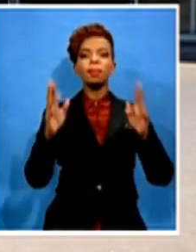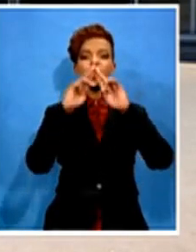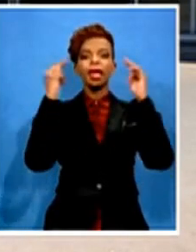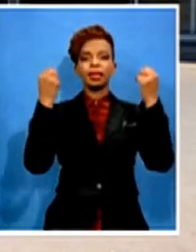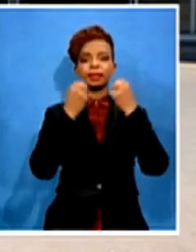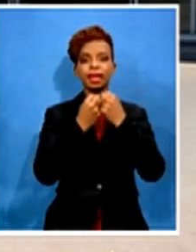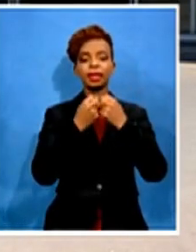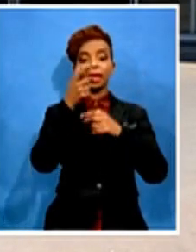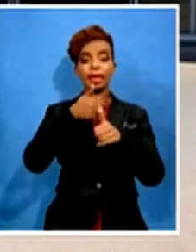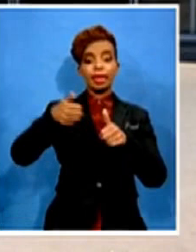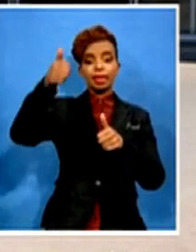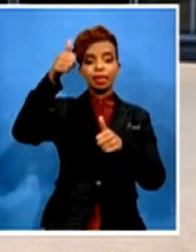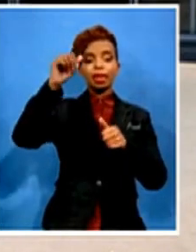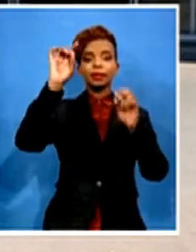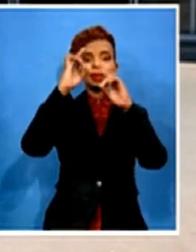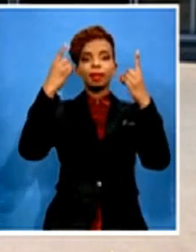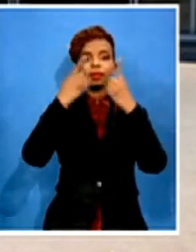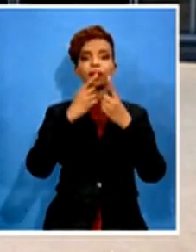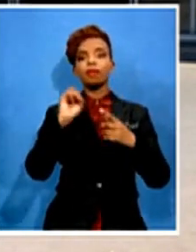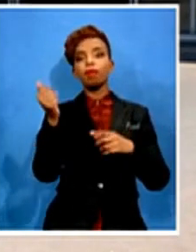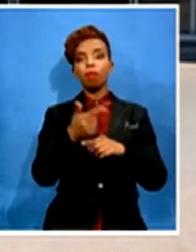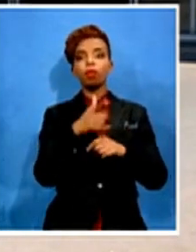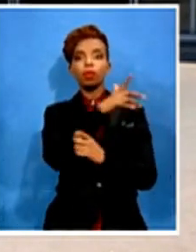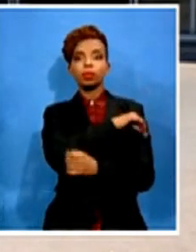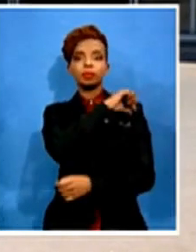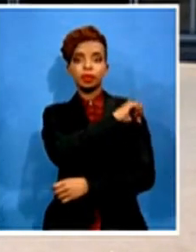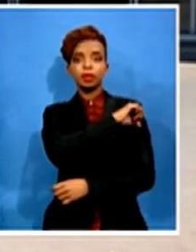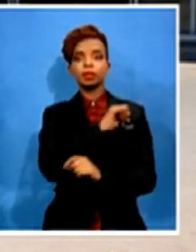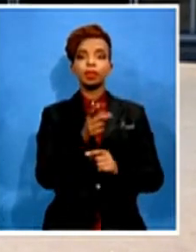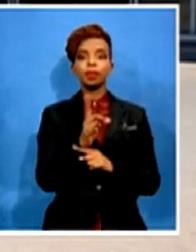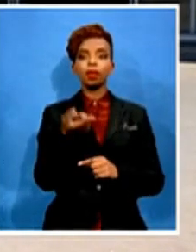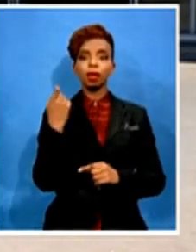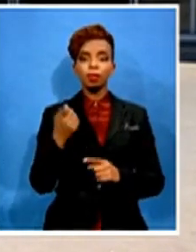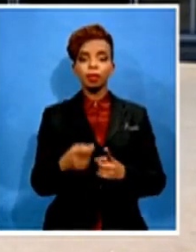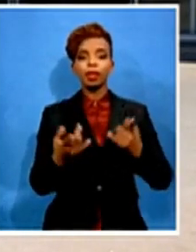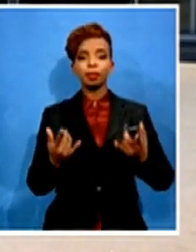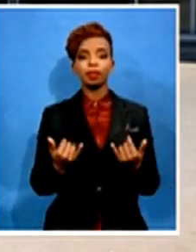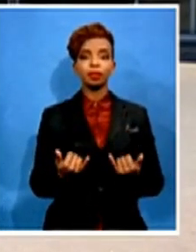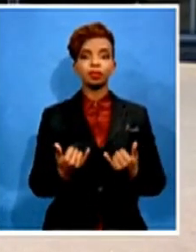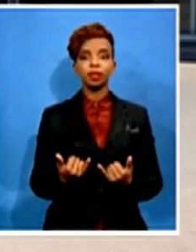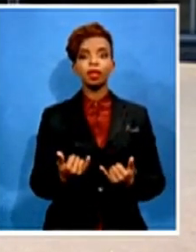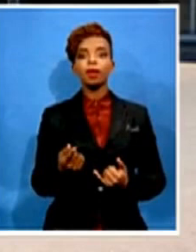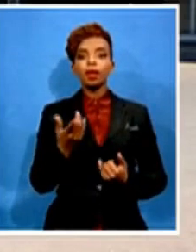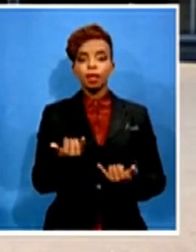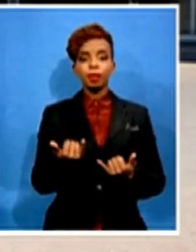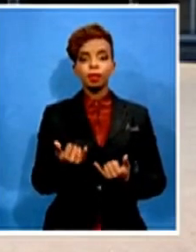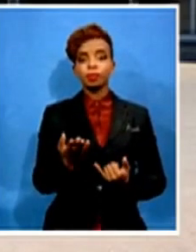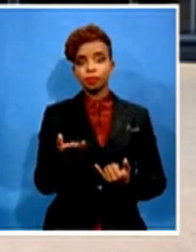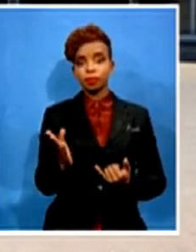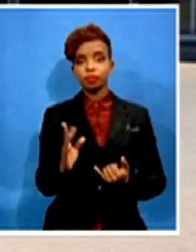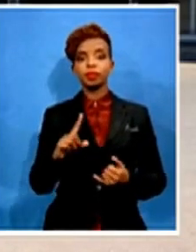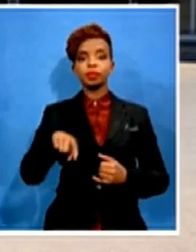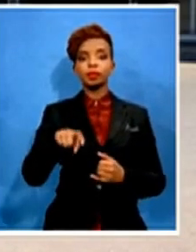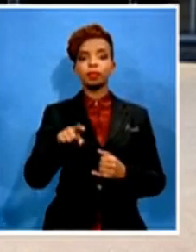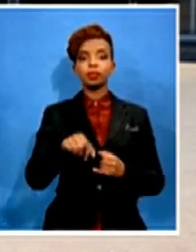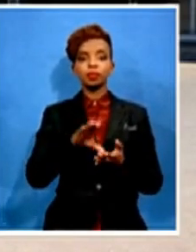hospitals have what they call fever clinics, and then those fever clinics are supposed to be funded under a budget that each